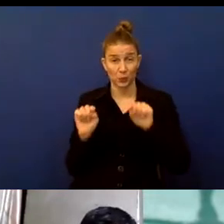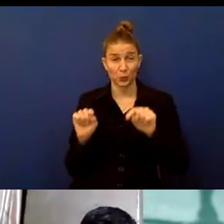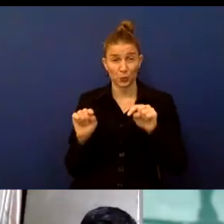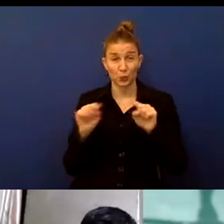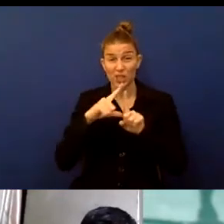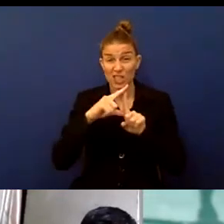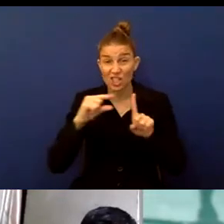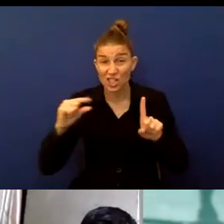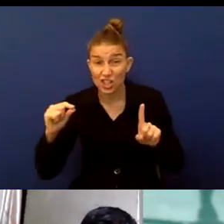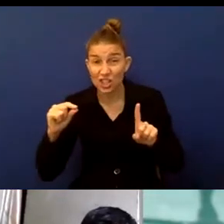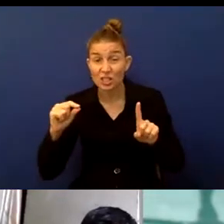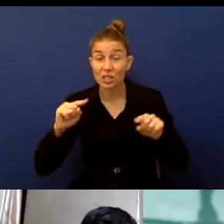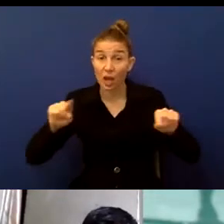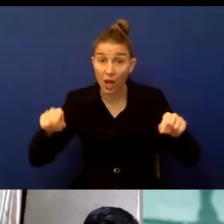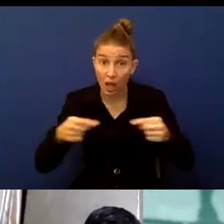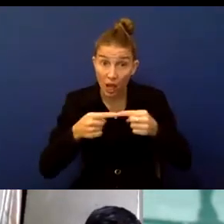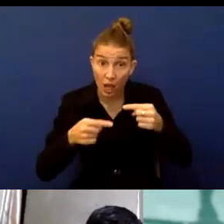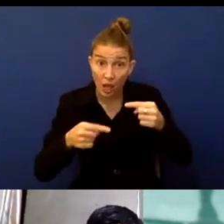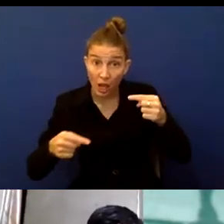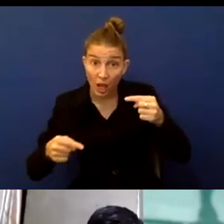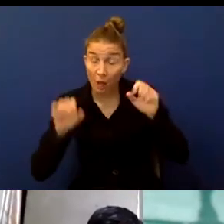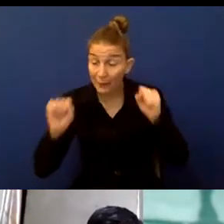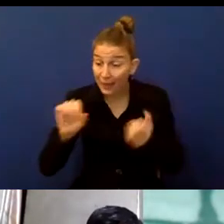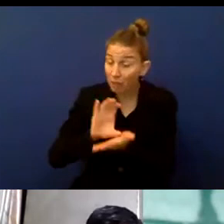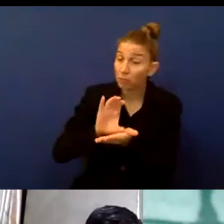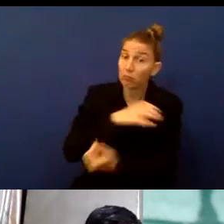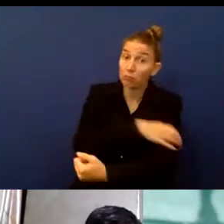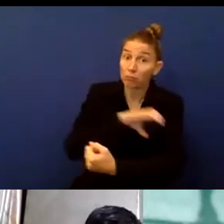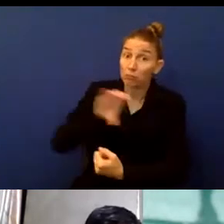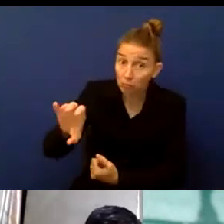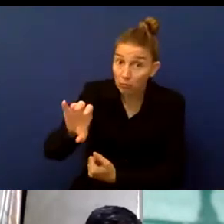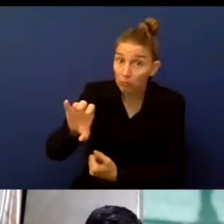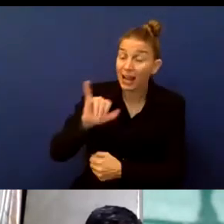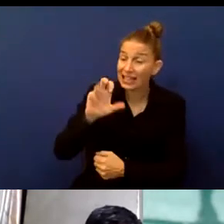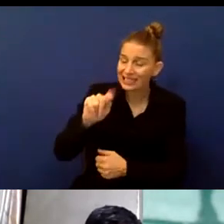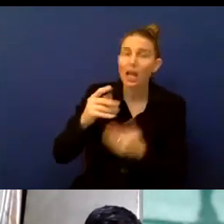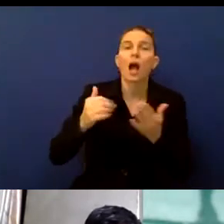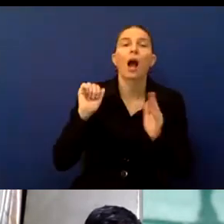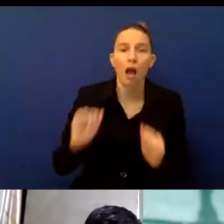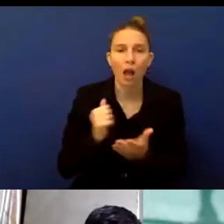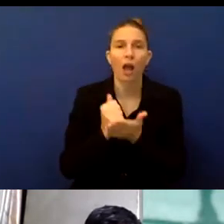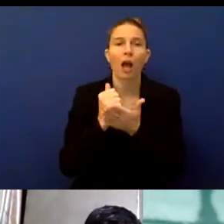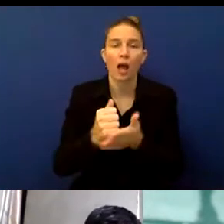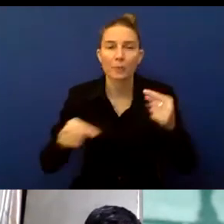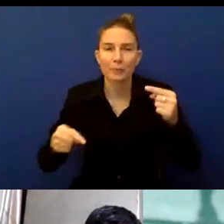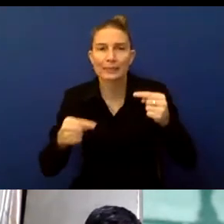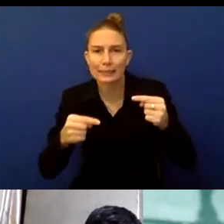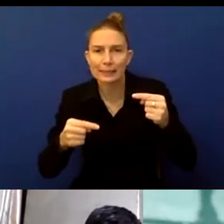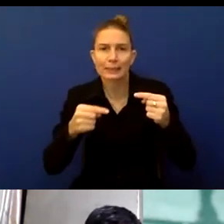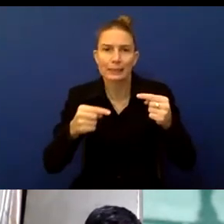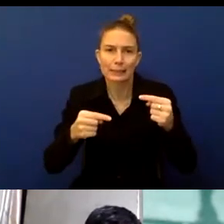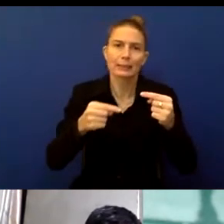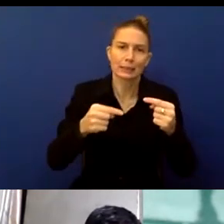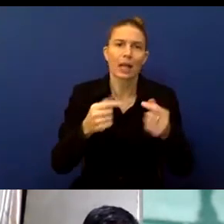by empowering them to build their capacity in ICTs, it will be one way of narrowing that gap and bringing it closer again to enable